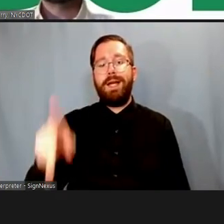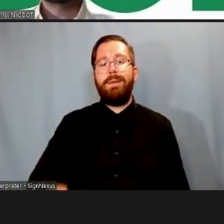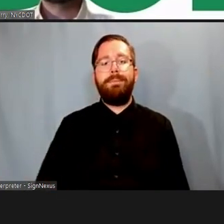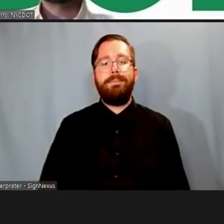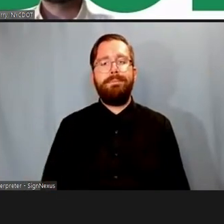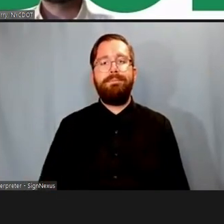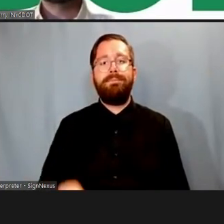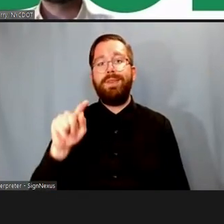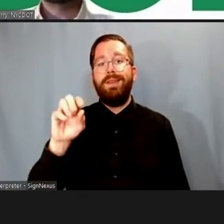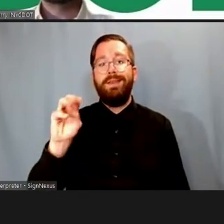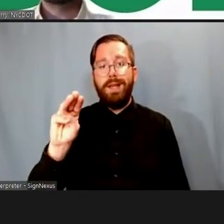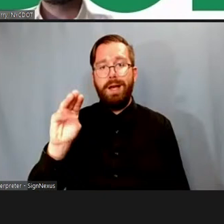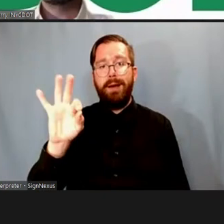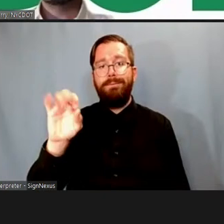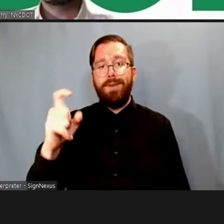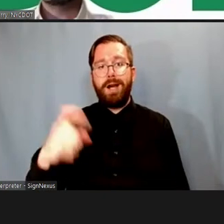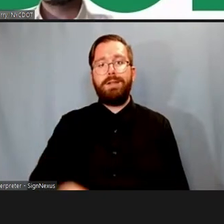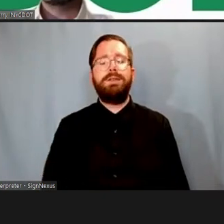tom fox